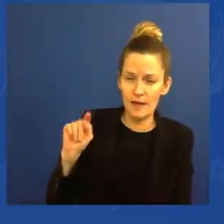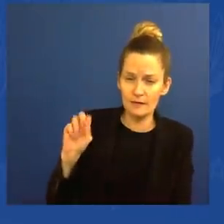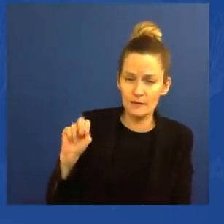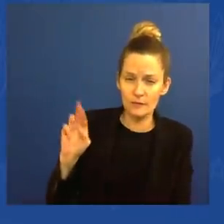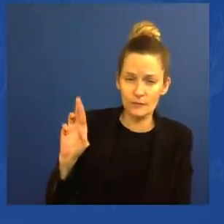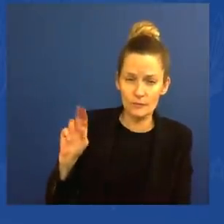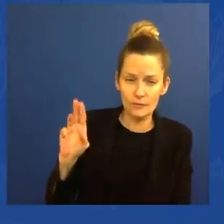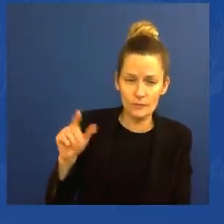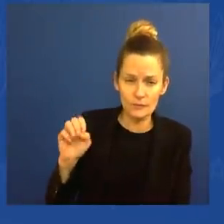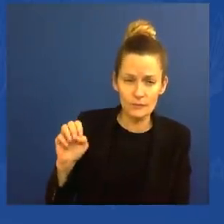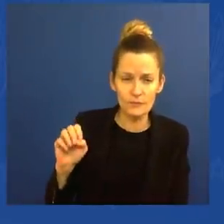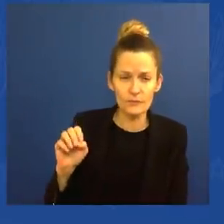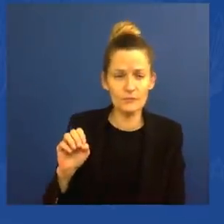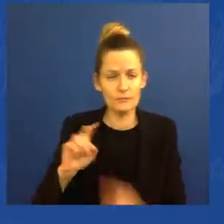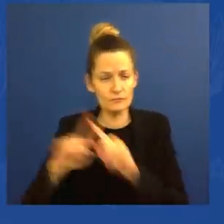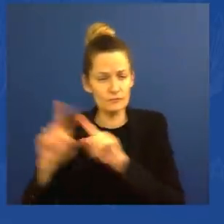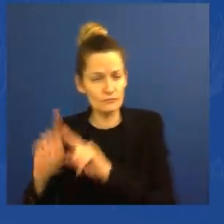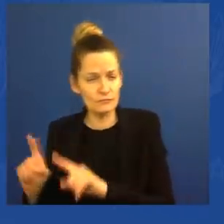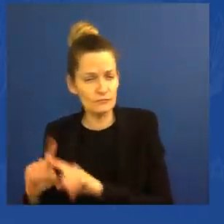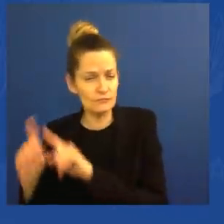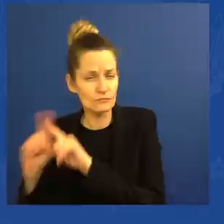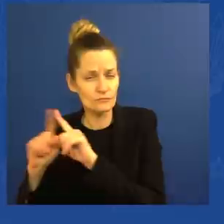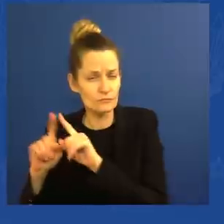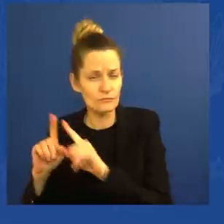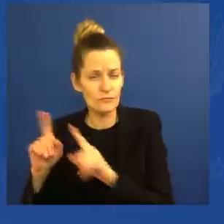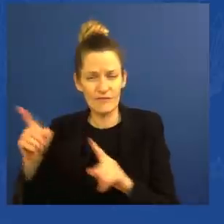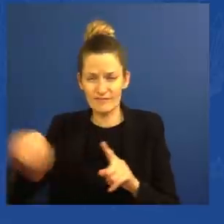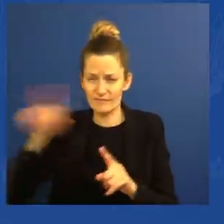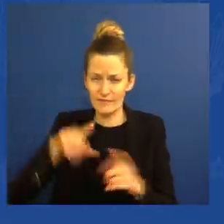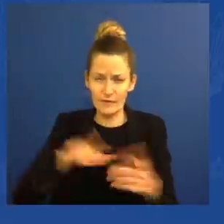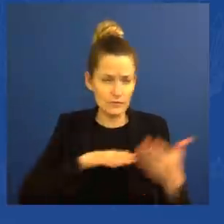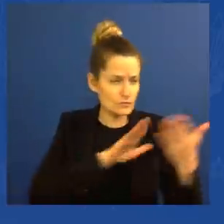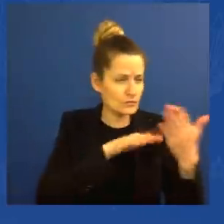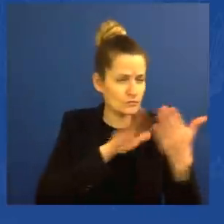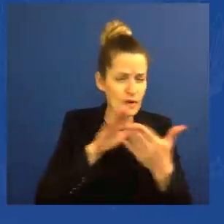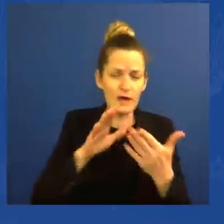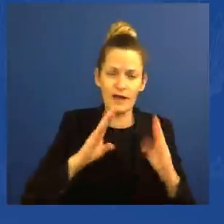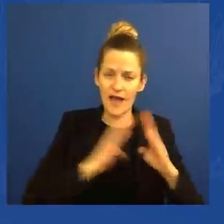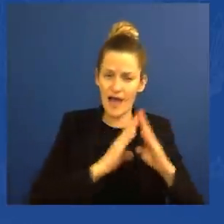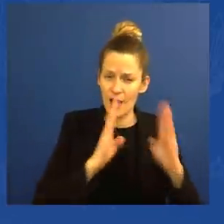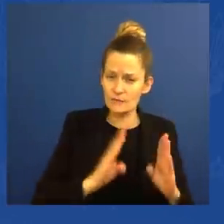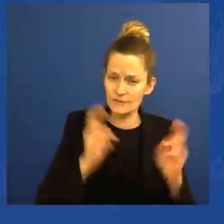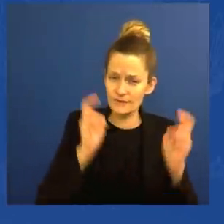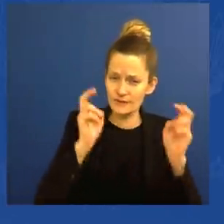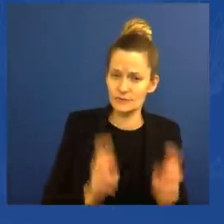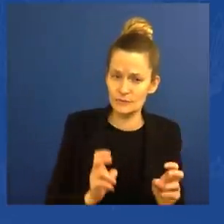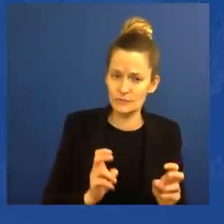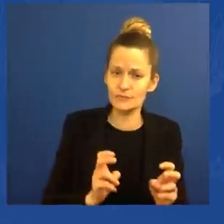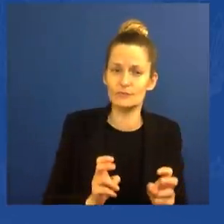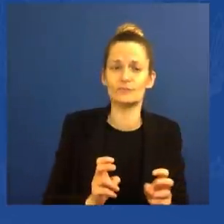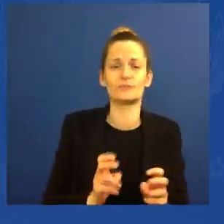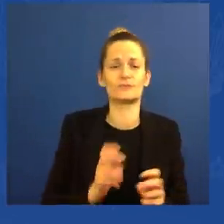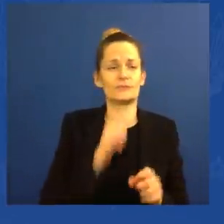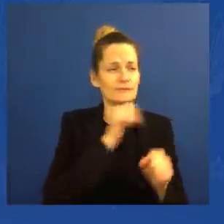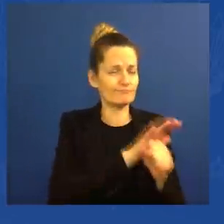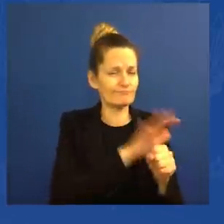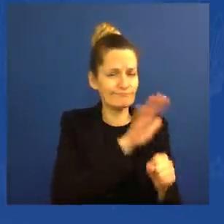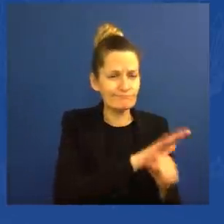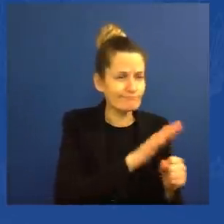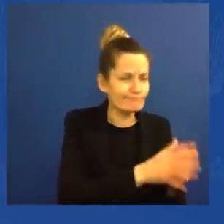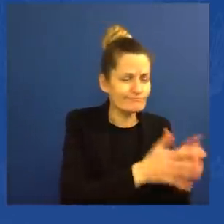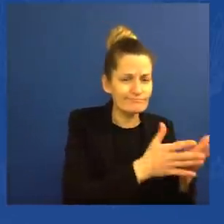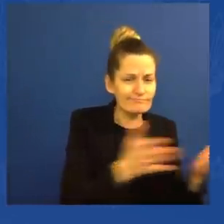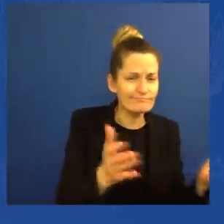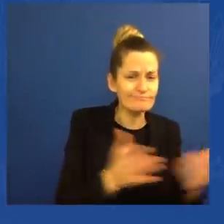New York City, to expand high-speed internet like Brownsville, Texas, or to train